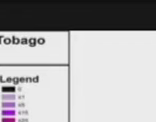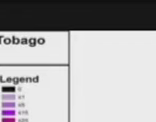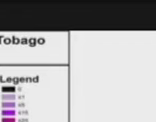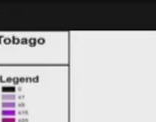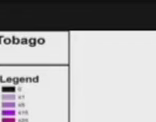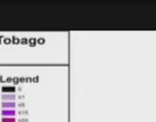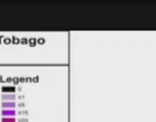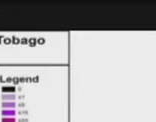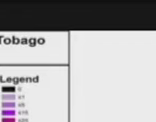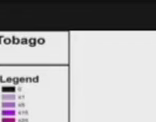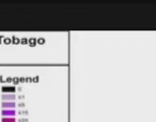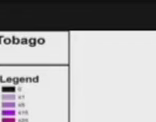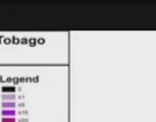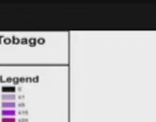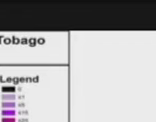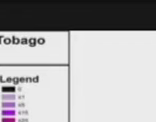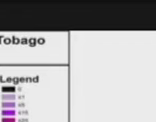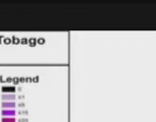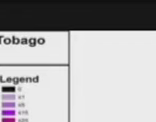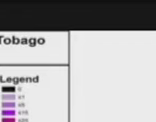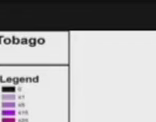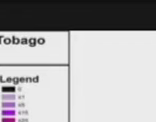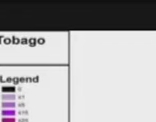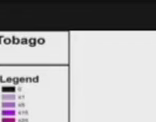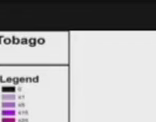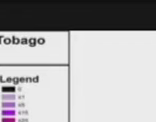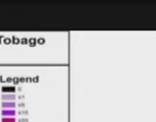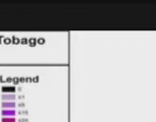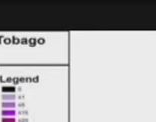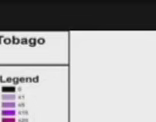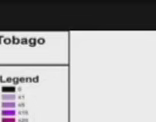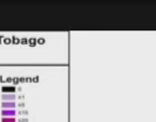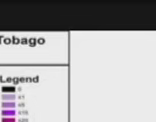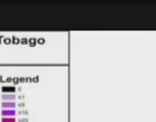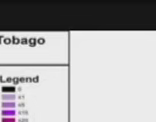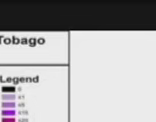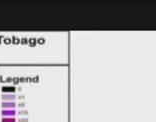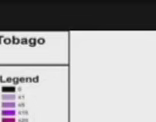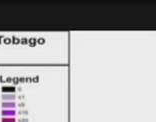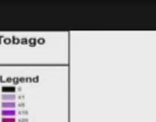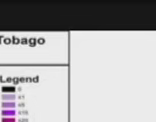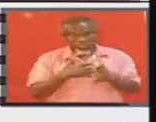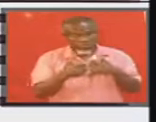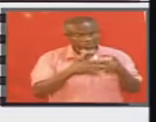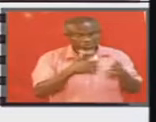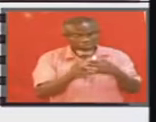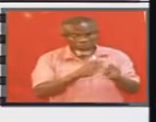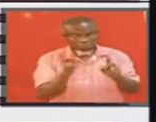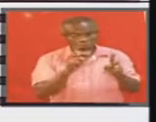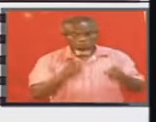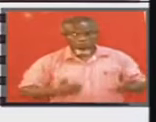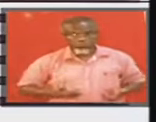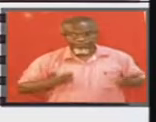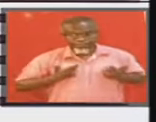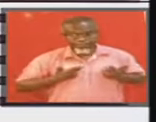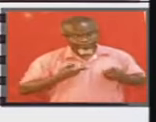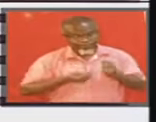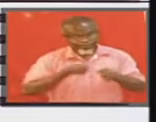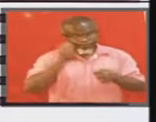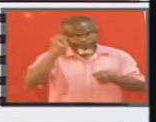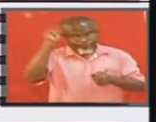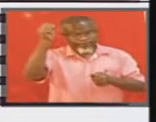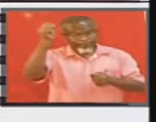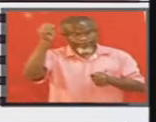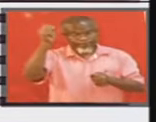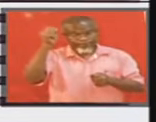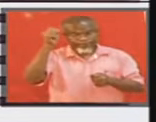to be relevant and necessary, and we should be all taking them regardless of where we live in Trinidad and Tobago. Now I'd like